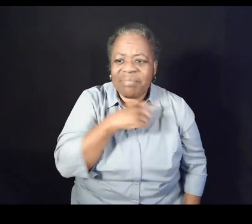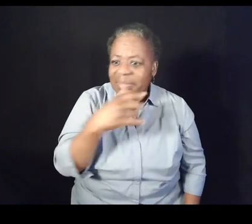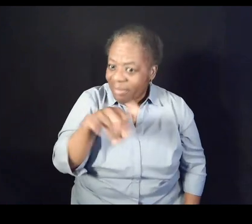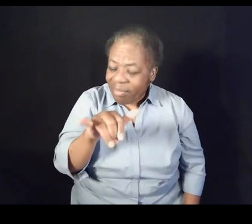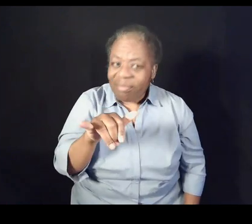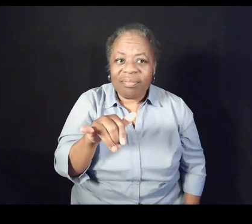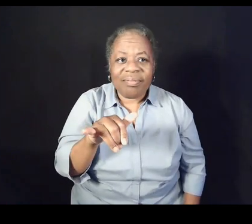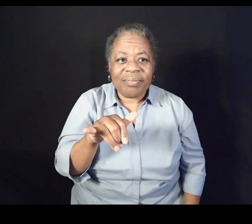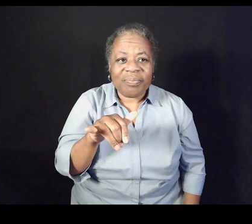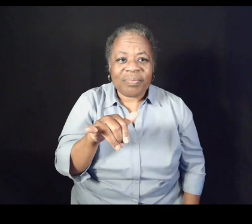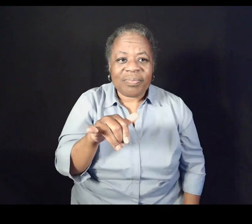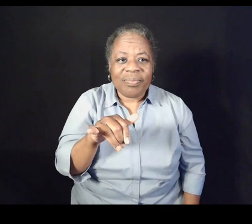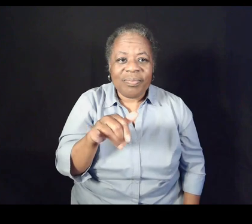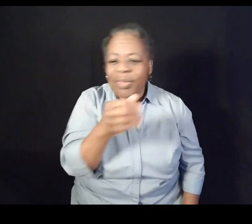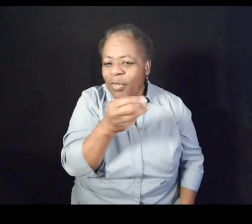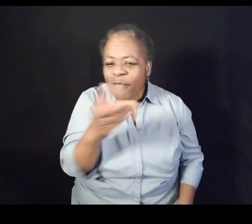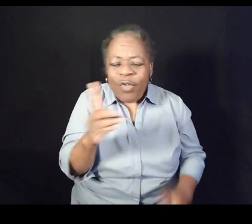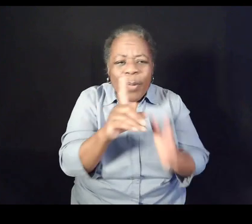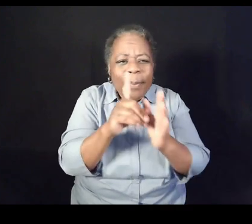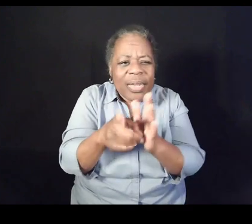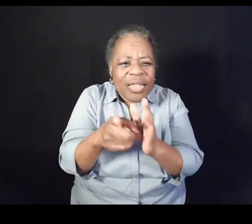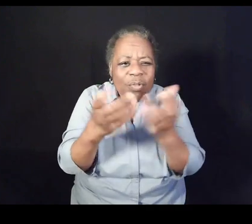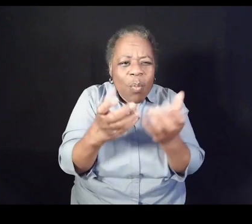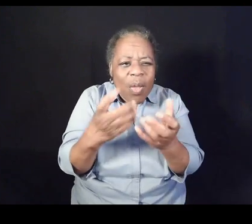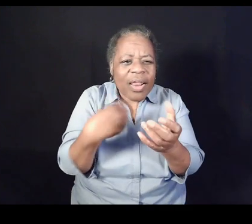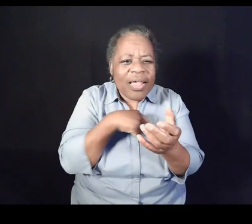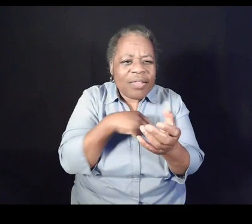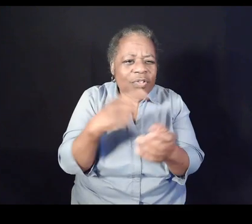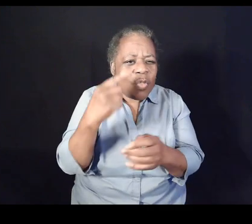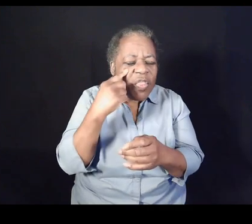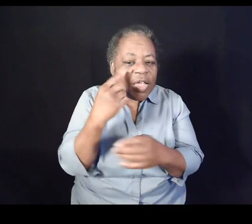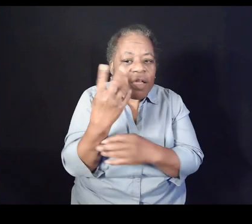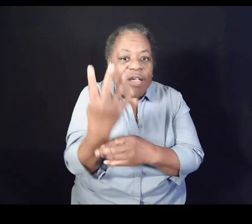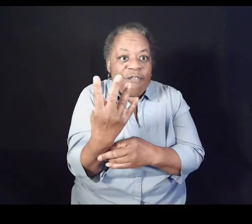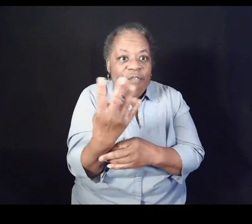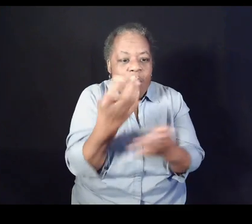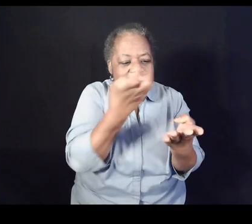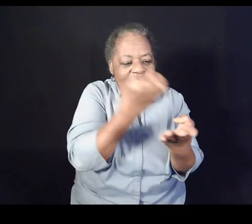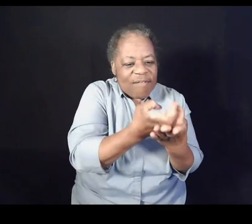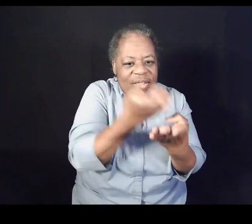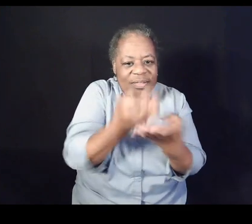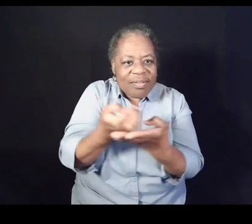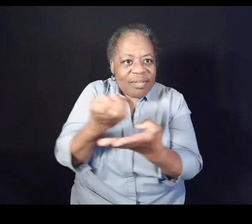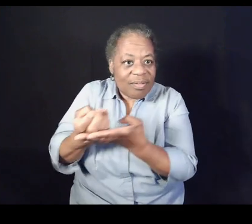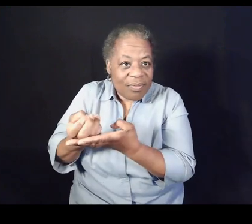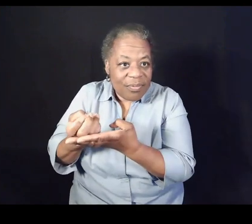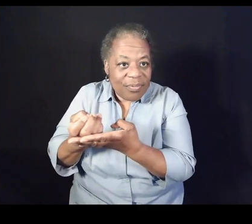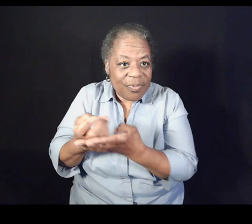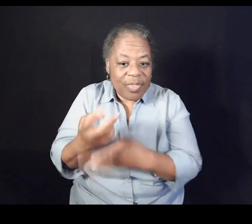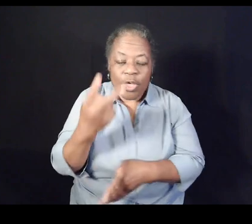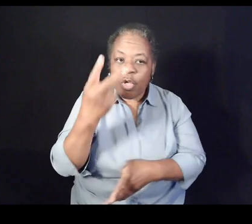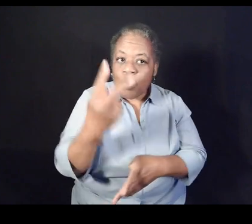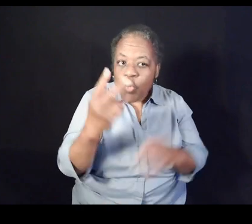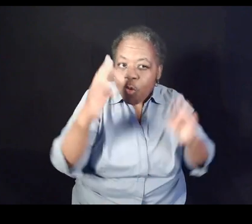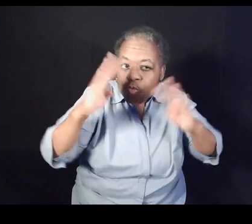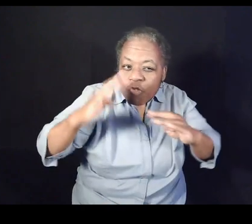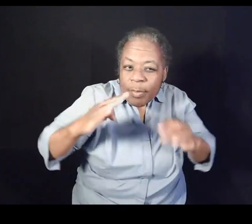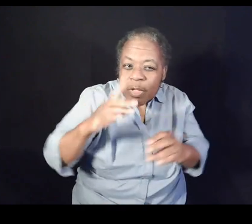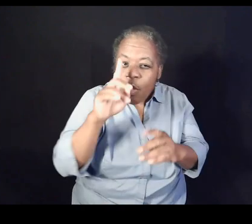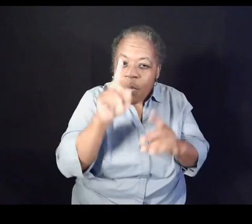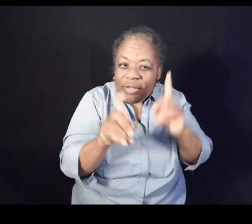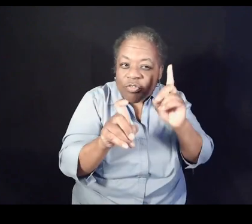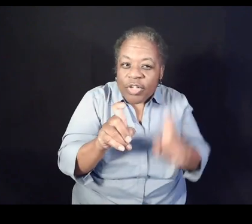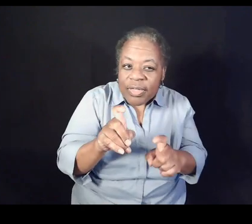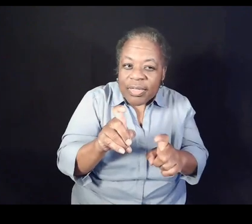For the next few minutes, I'd like us to consider 4 lines of evidence, 2 troublesome questions,